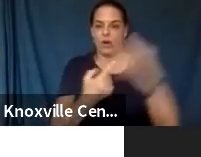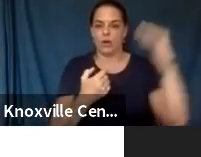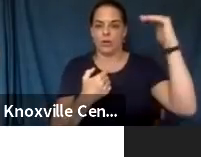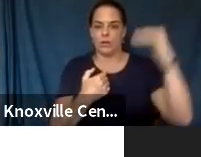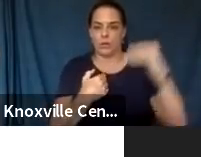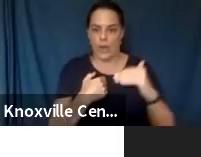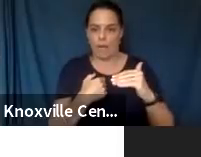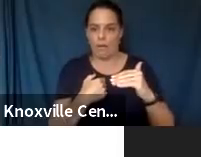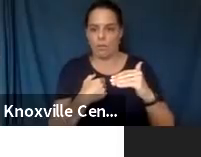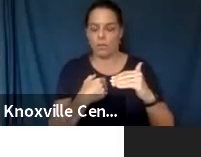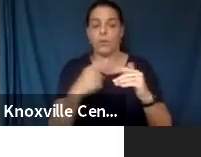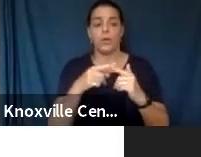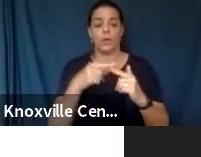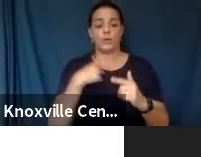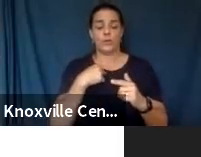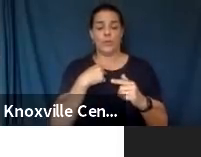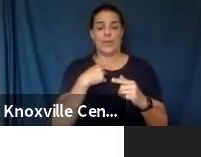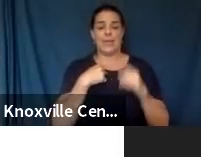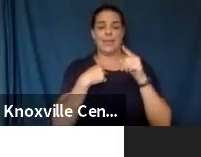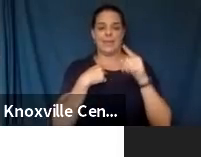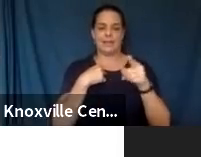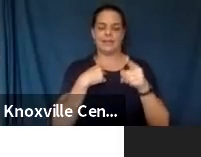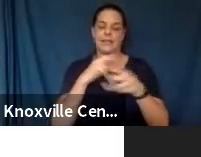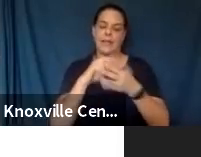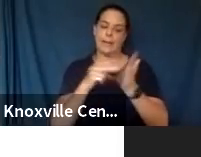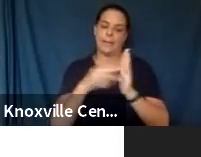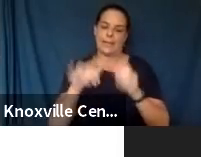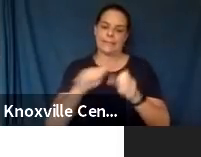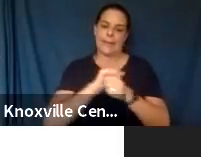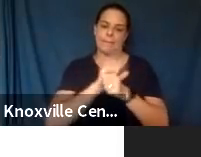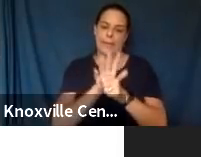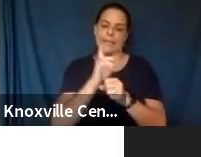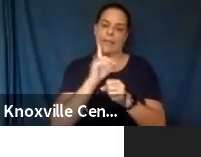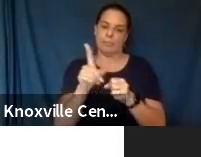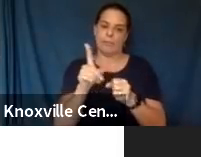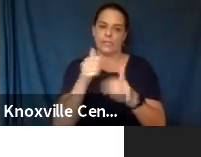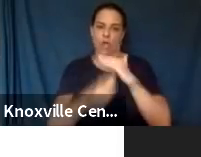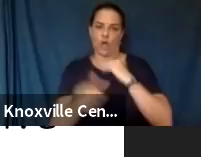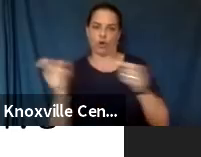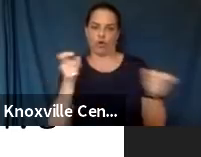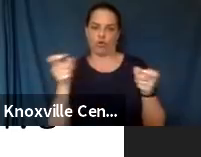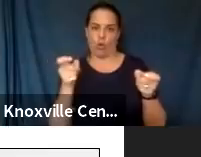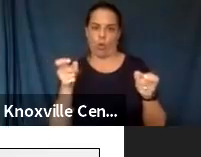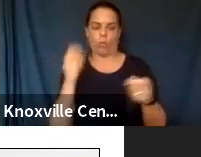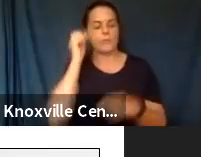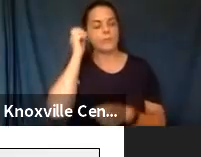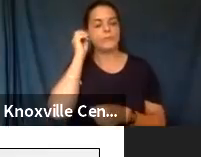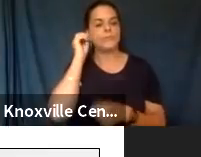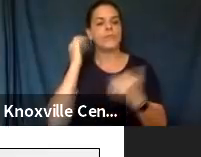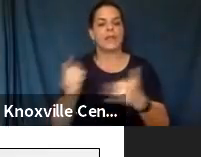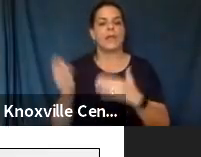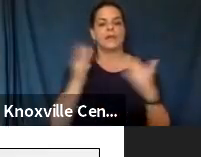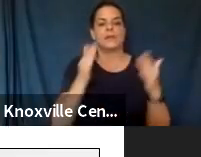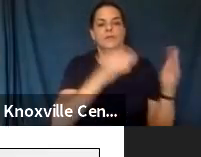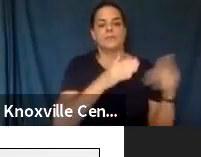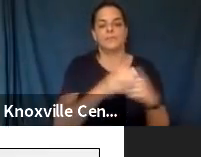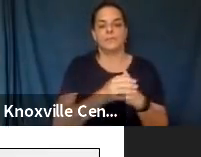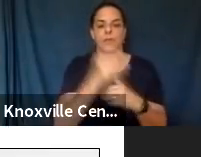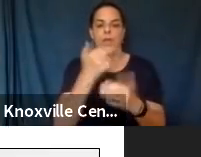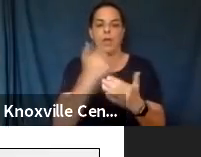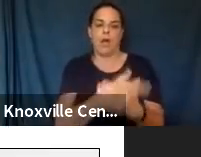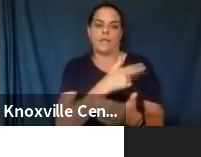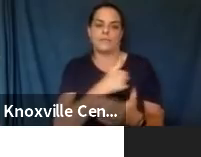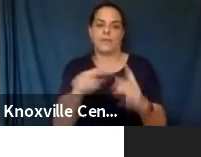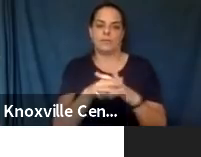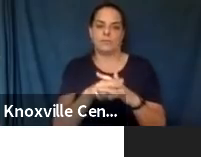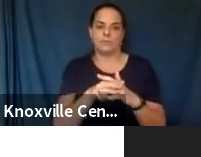down. To me, that's getting the pandemic under control. And then please forward to hospitalizations.